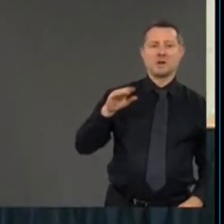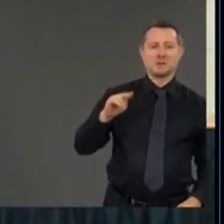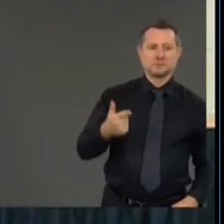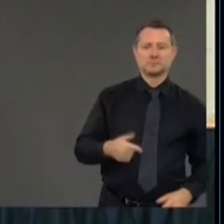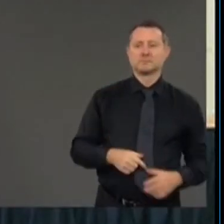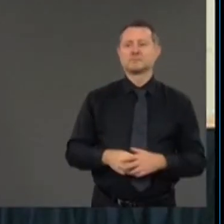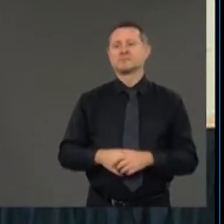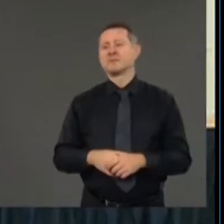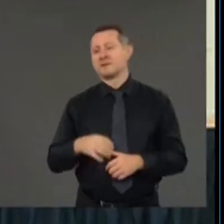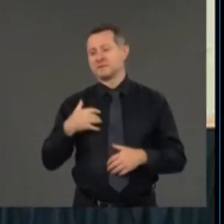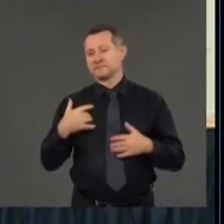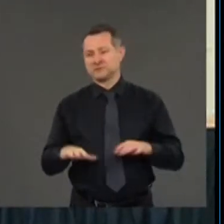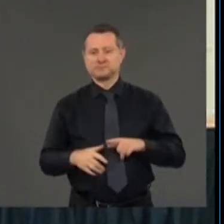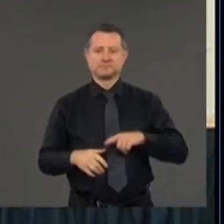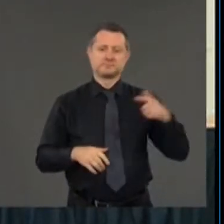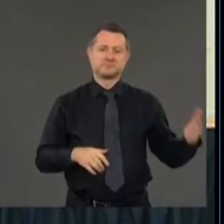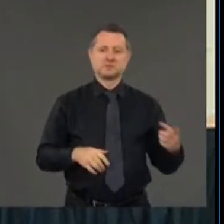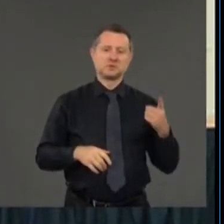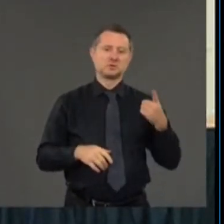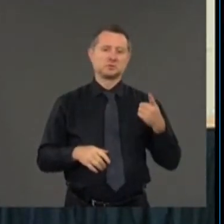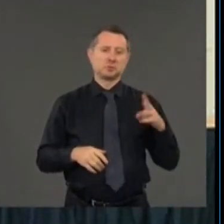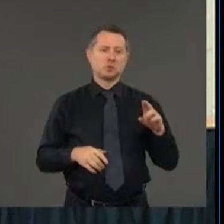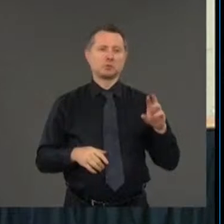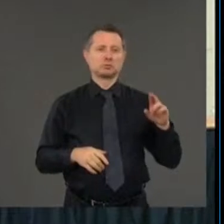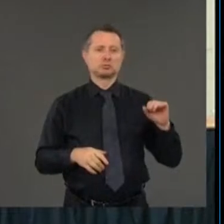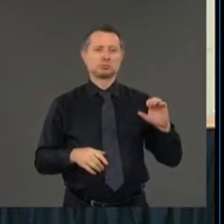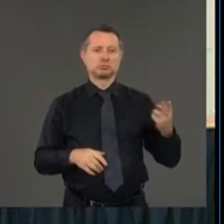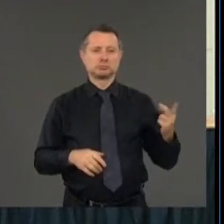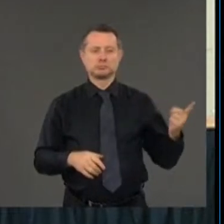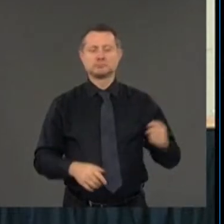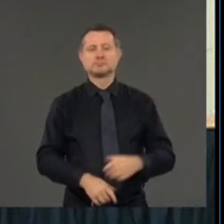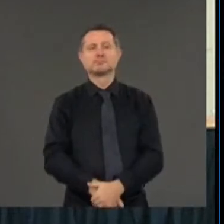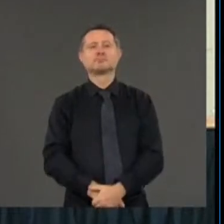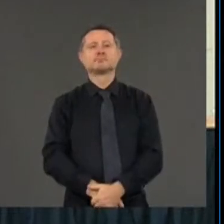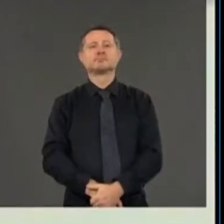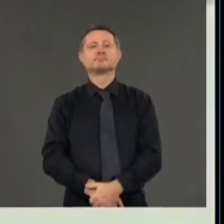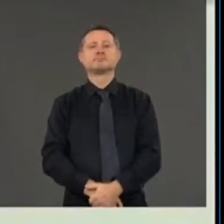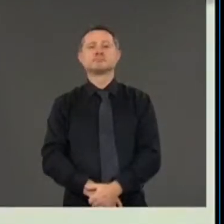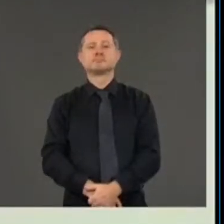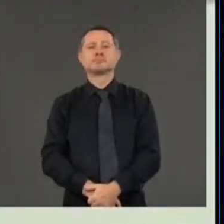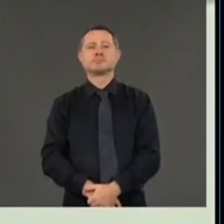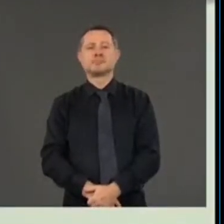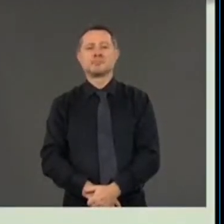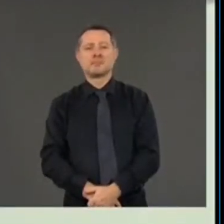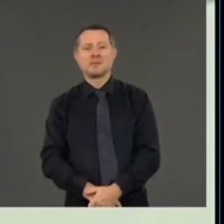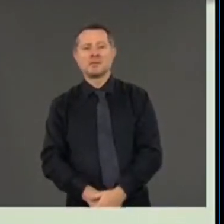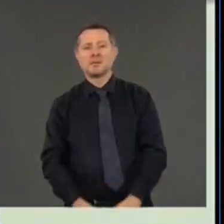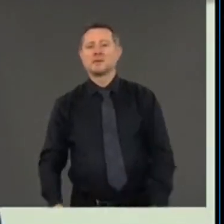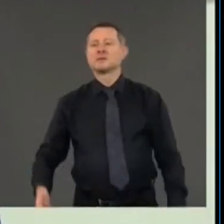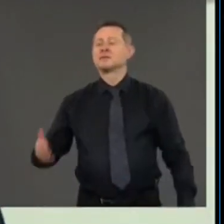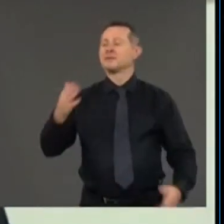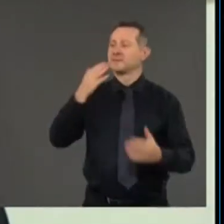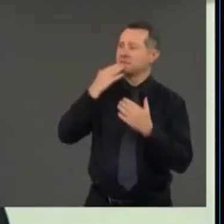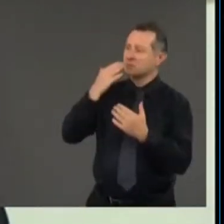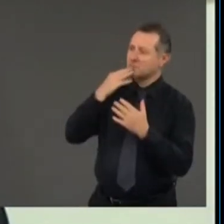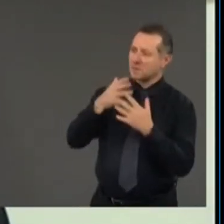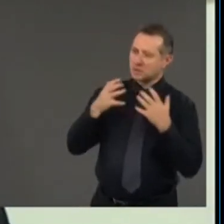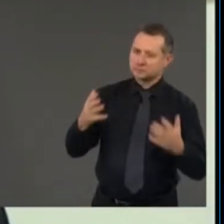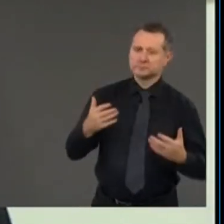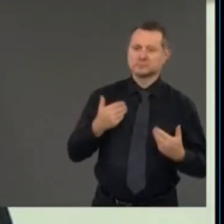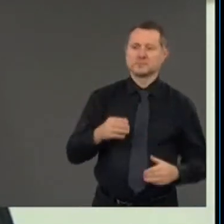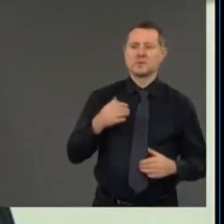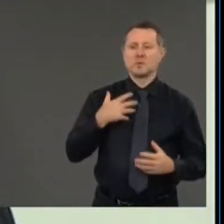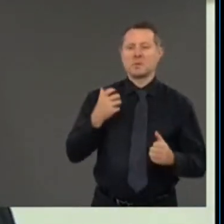Dr. Rich. Yeah, thank you very, very much. Let me first of all say, and it's something that the Commissioner just